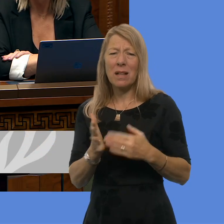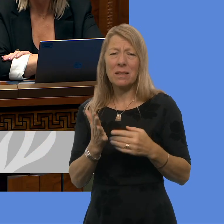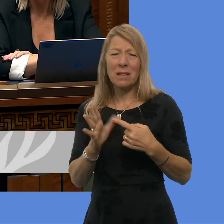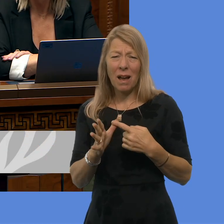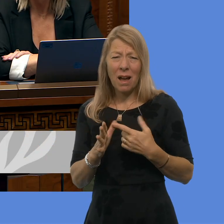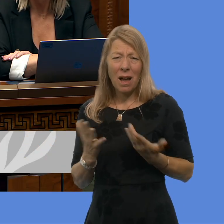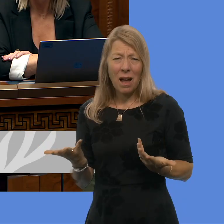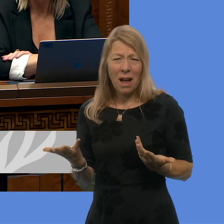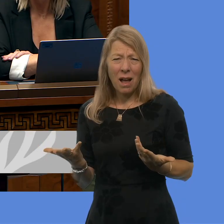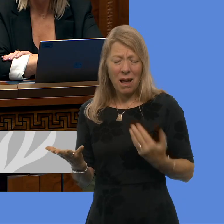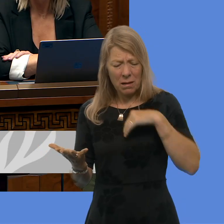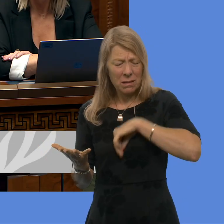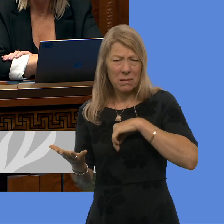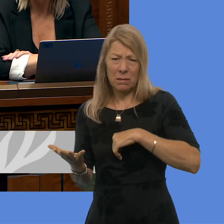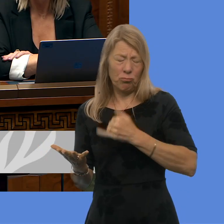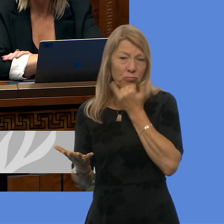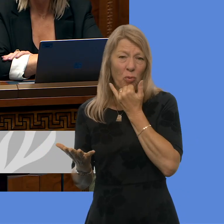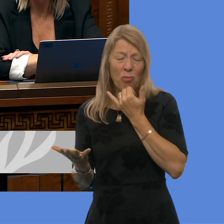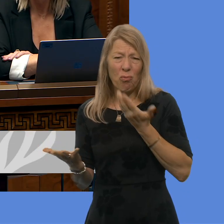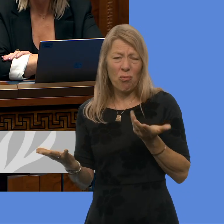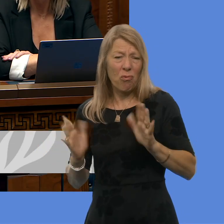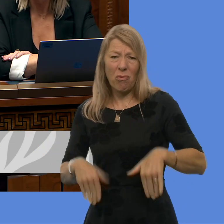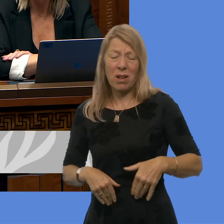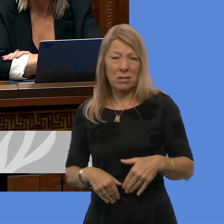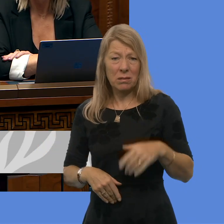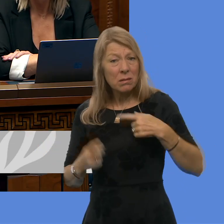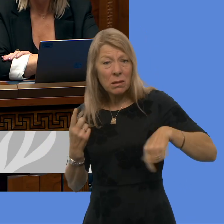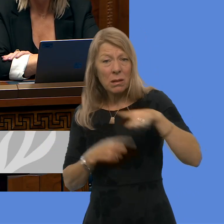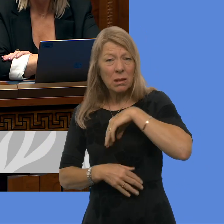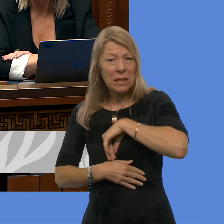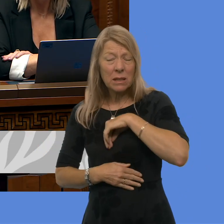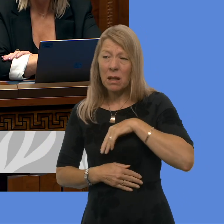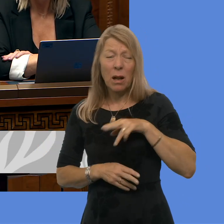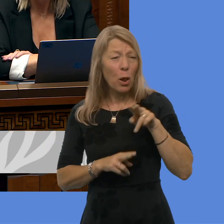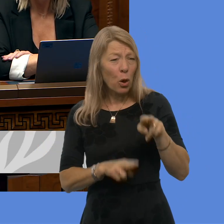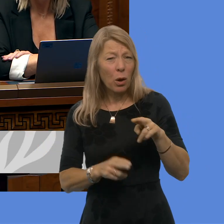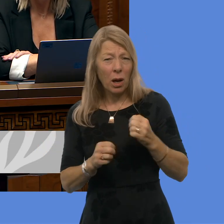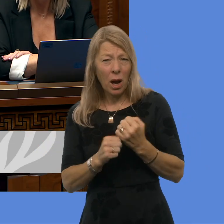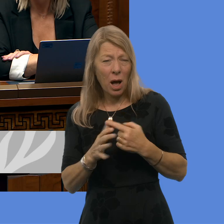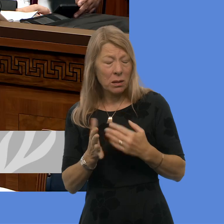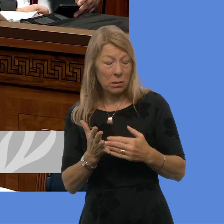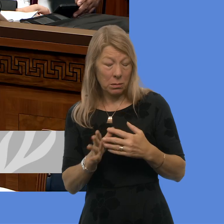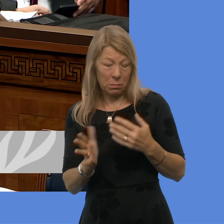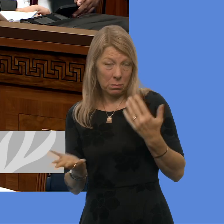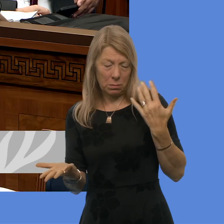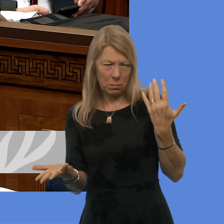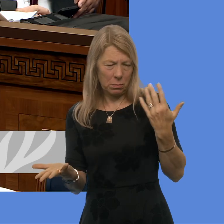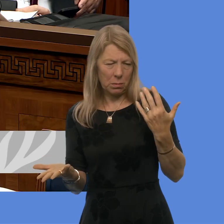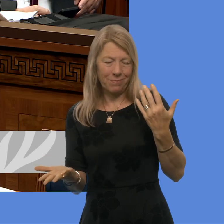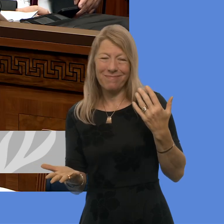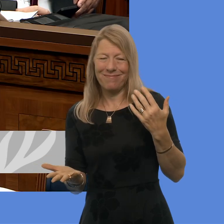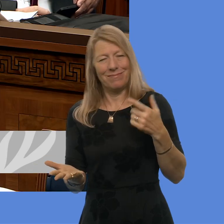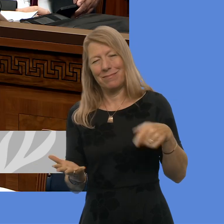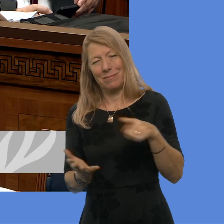think that any of us that have a soul and a heart would look on at what's happening in Gaza and understand why we shouldn't engage with those